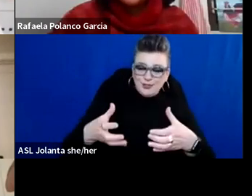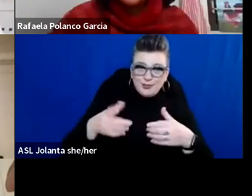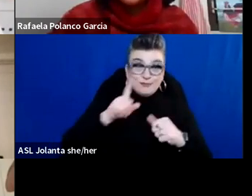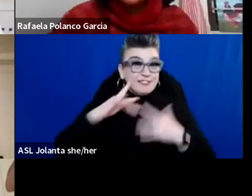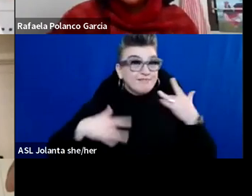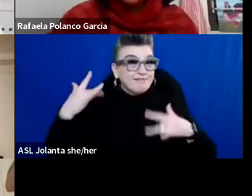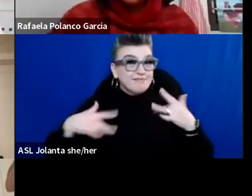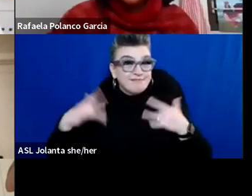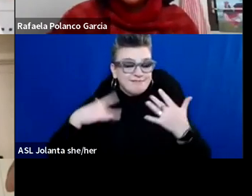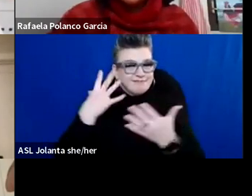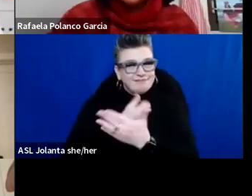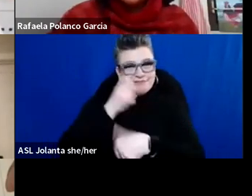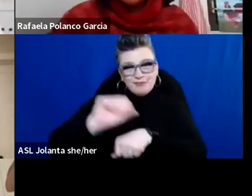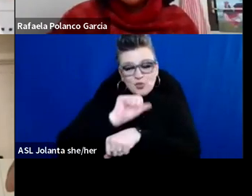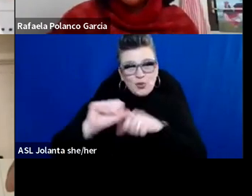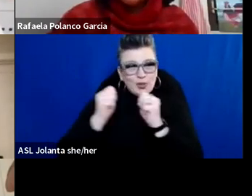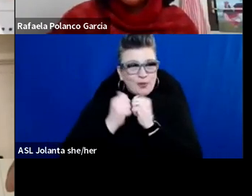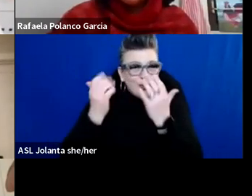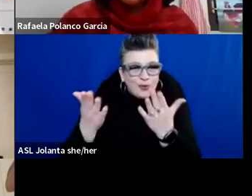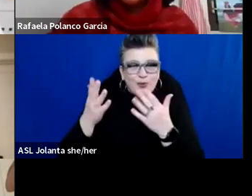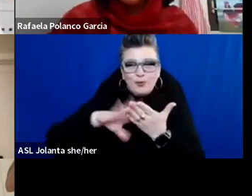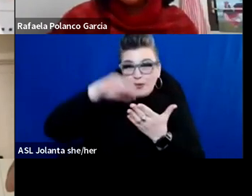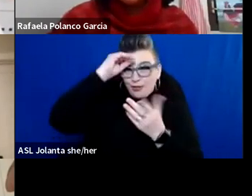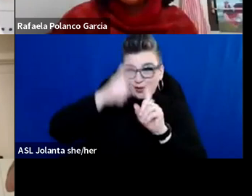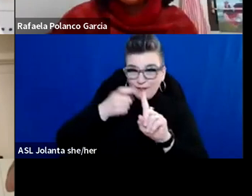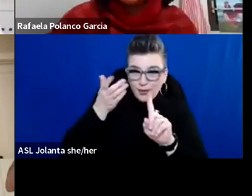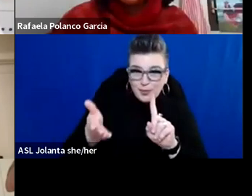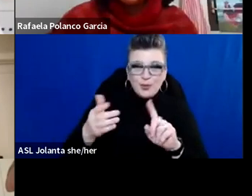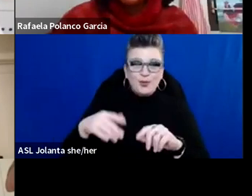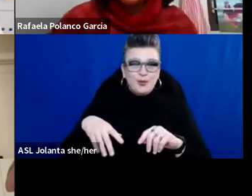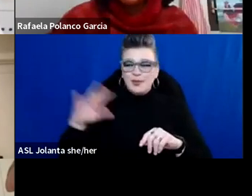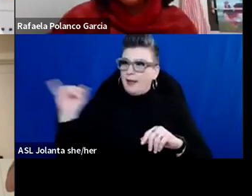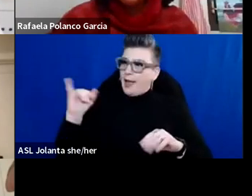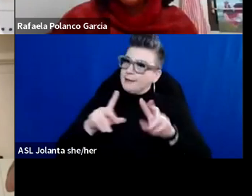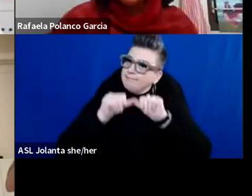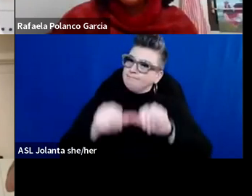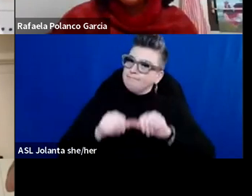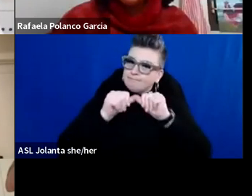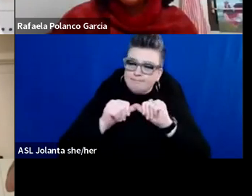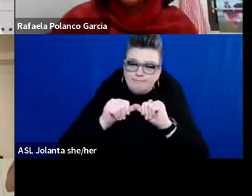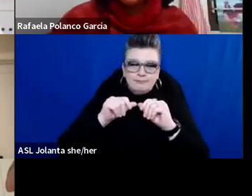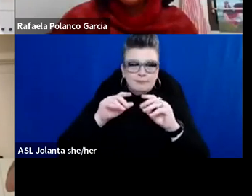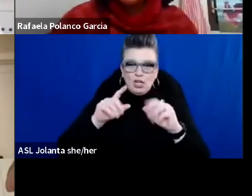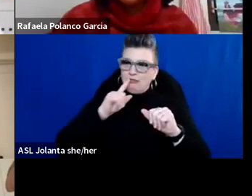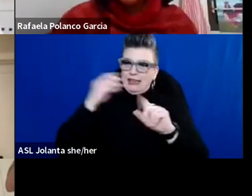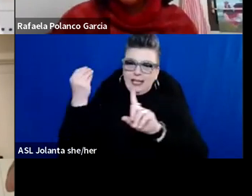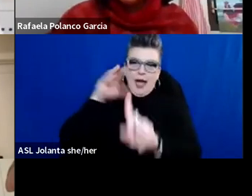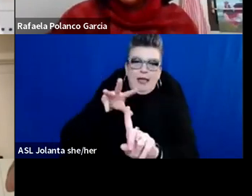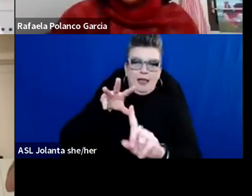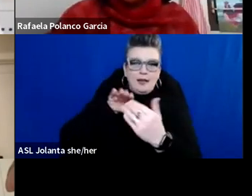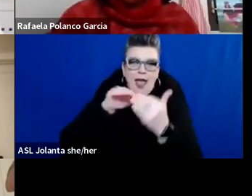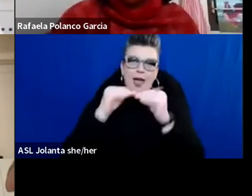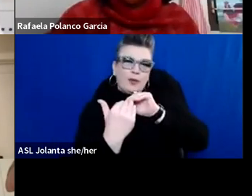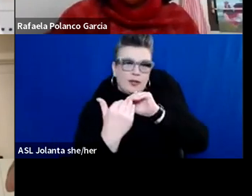excited to be working with you to learn from you um and to continue to put equity and all of our children in our